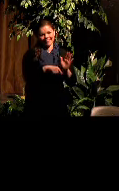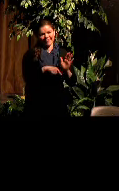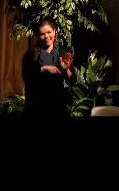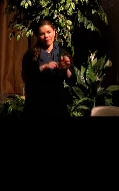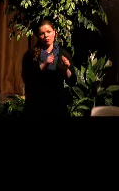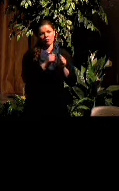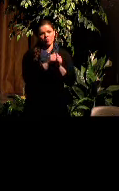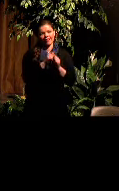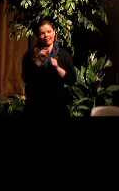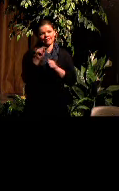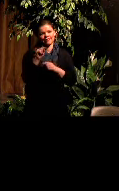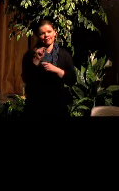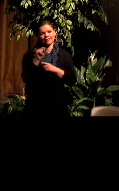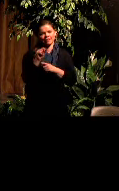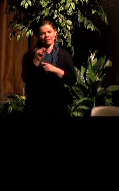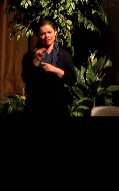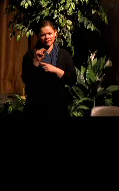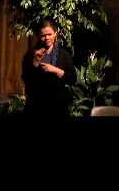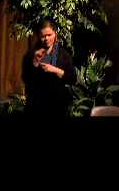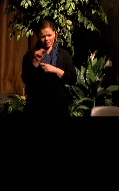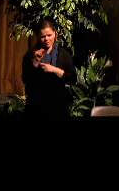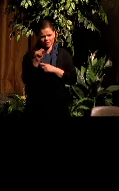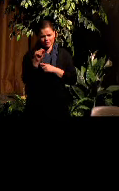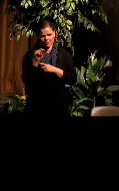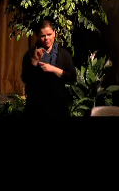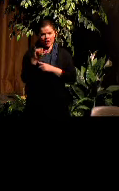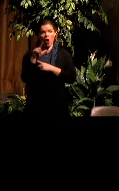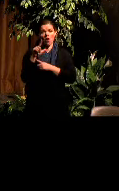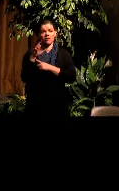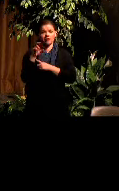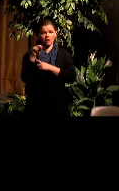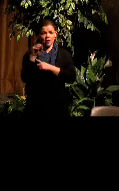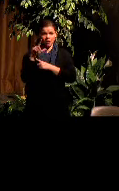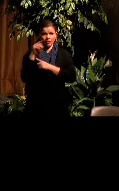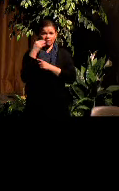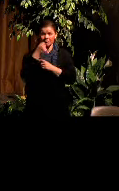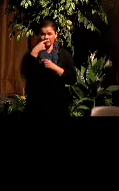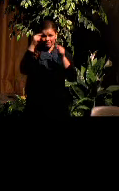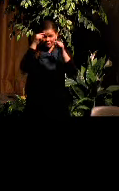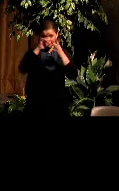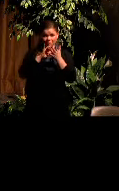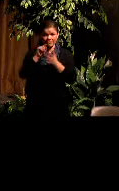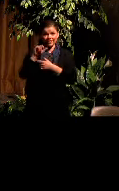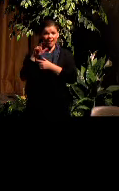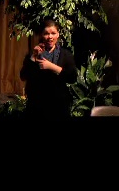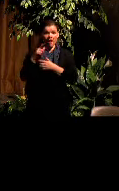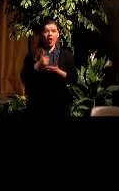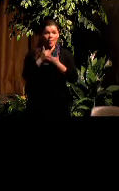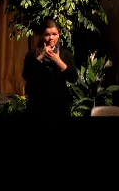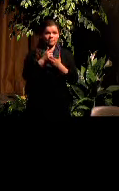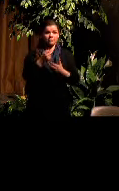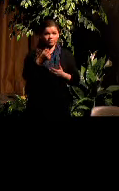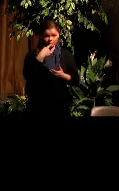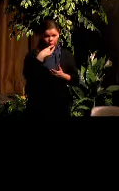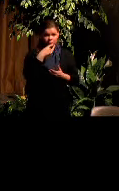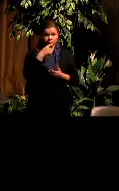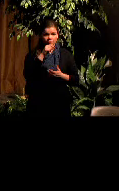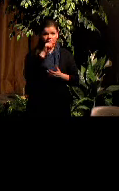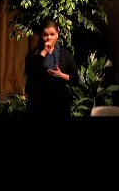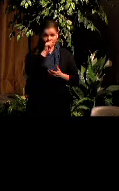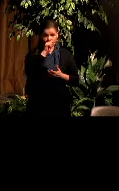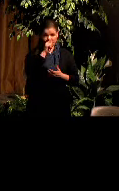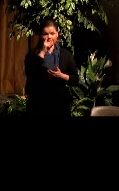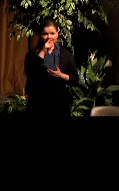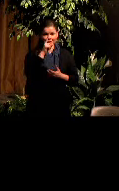mice. And I don't know what the current status is now, but I think it's had a big impact on the brown tree snake population in